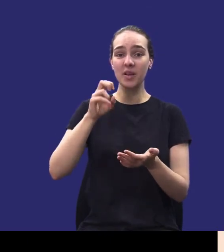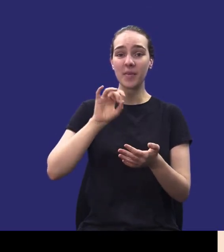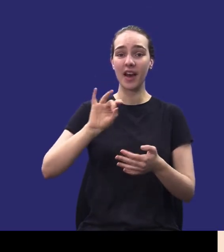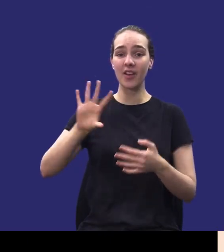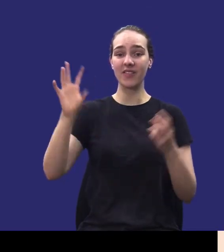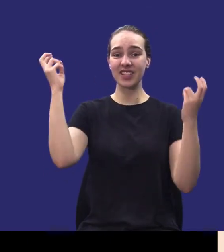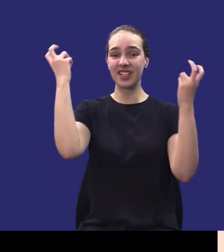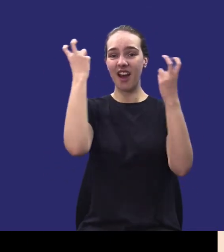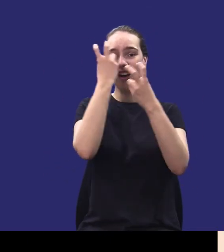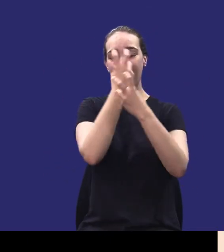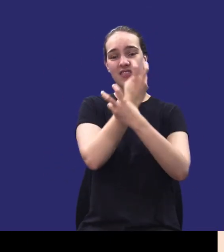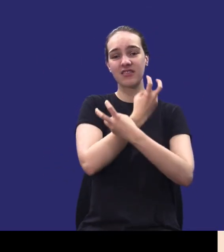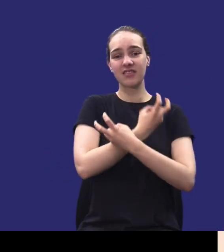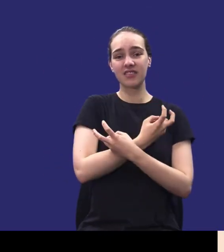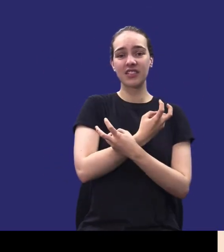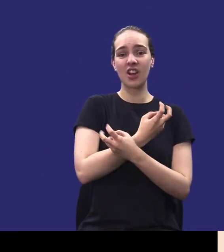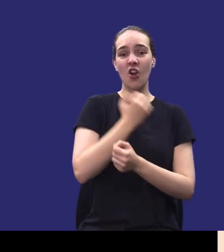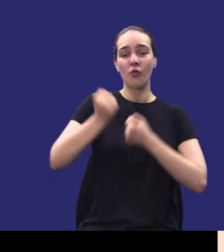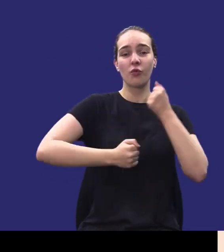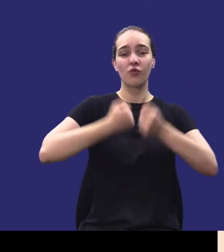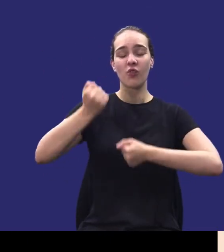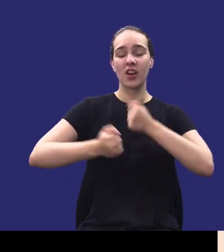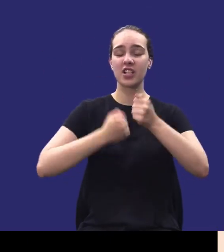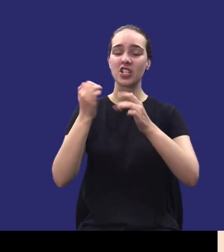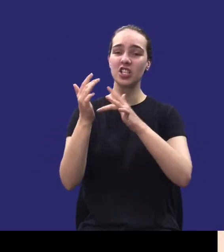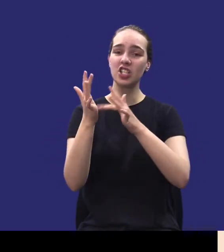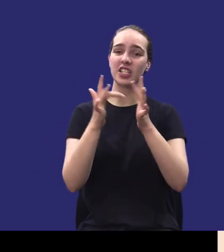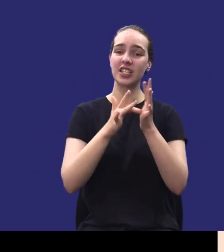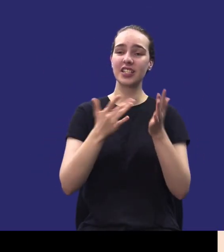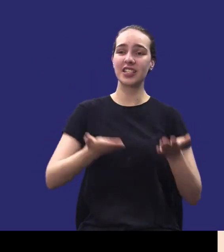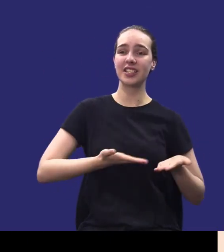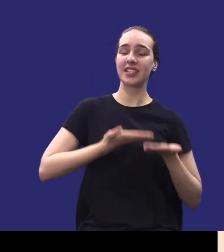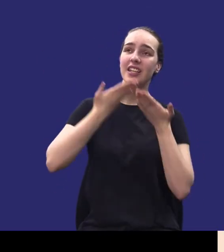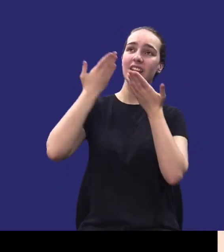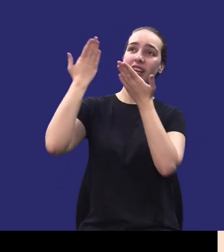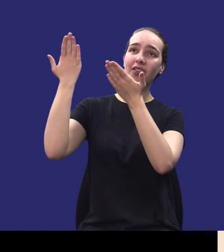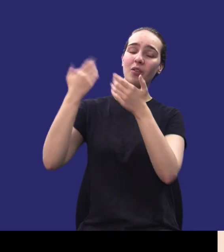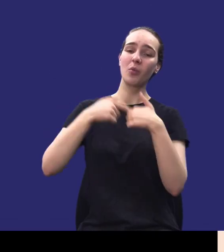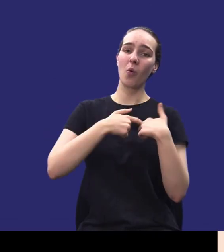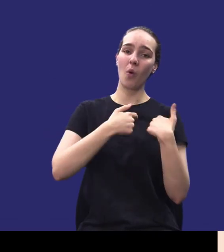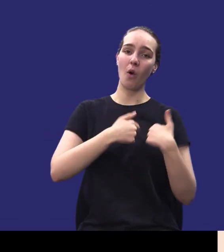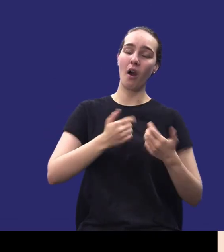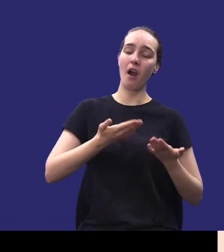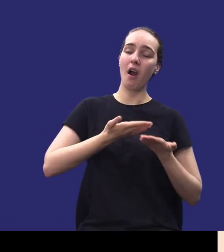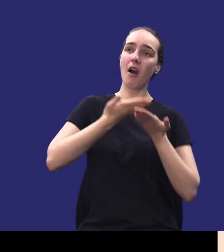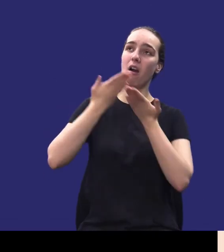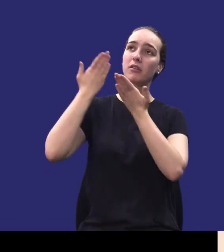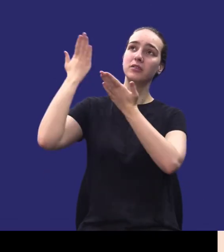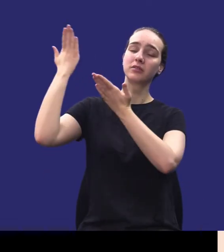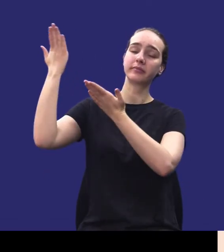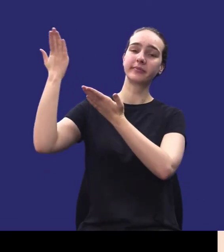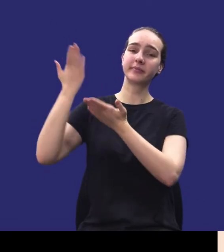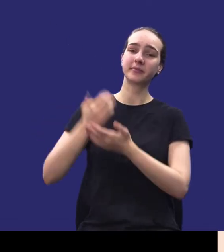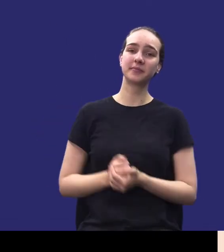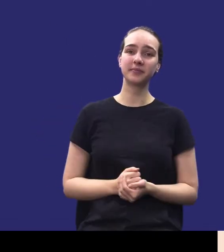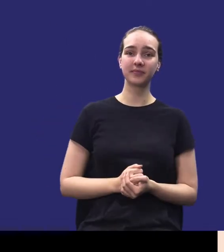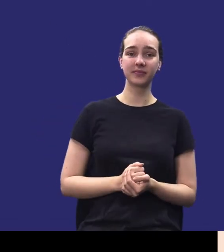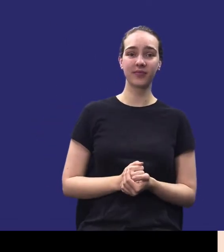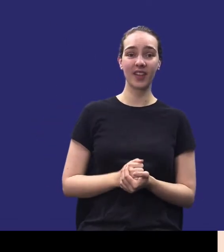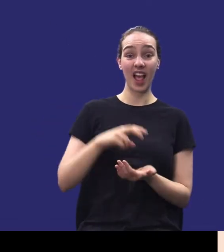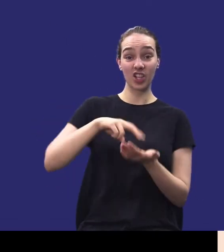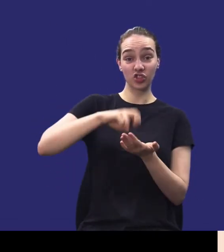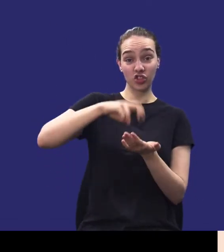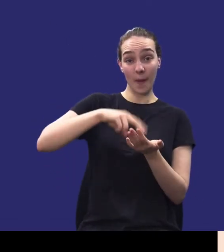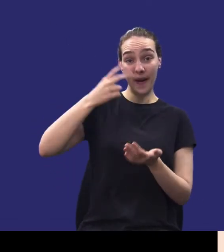jump, jump out of the dark, dark, dark. Run to Jesus, give him your heart. Let's